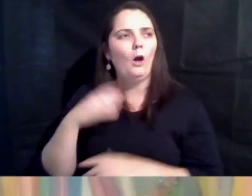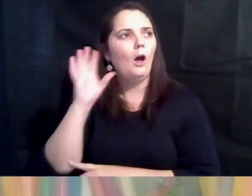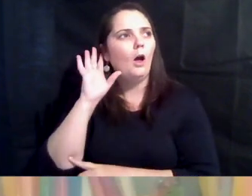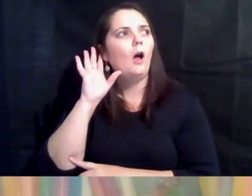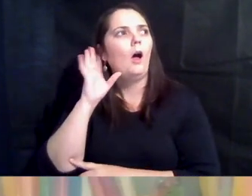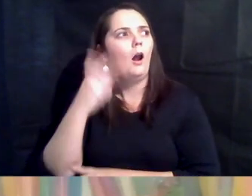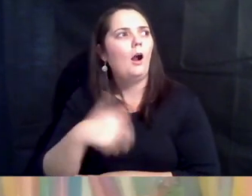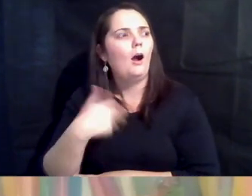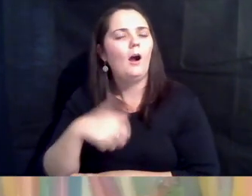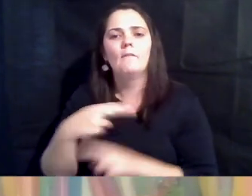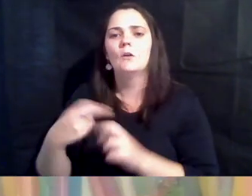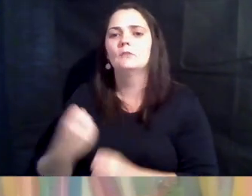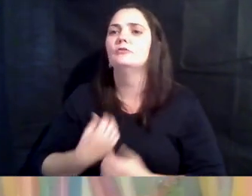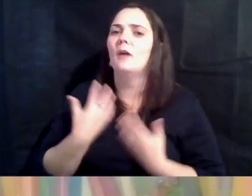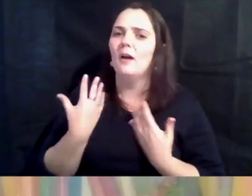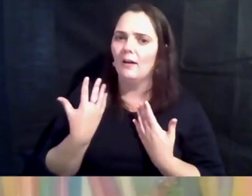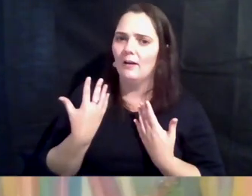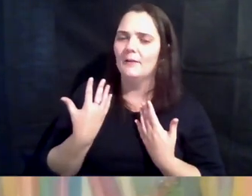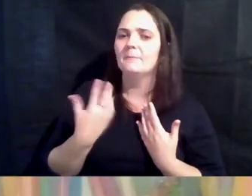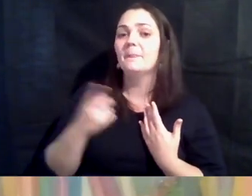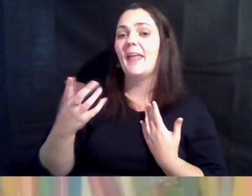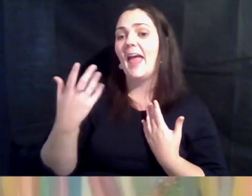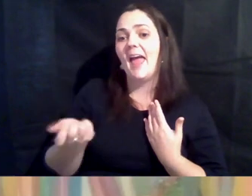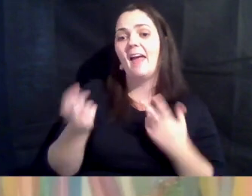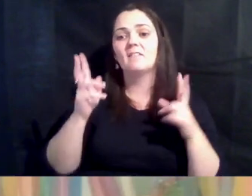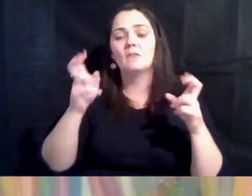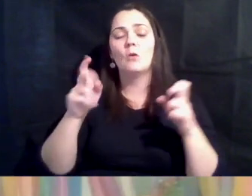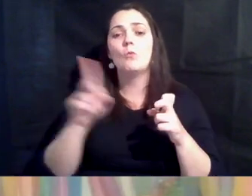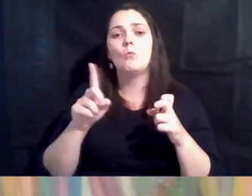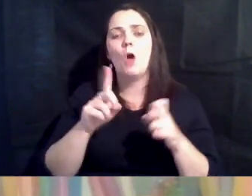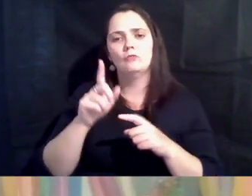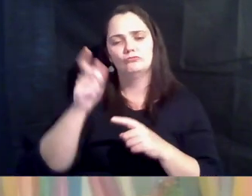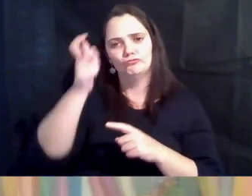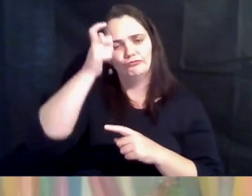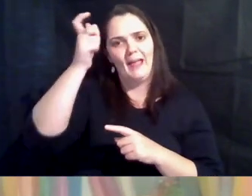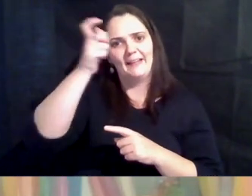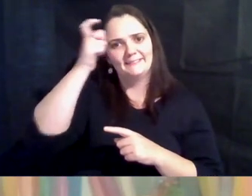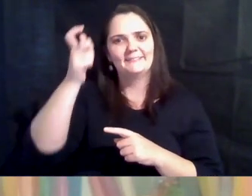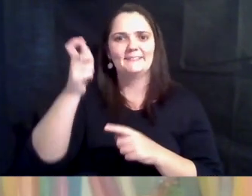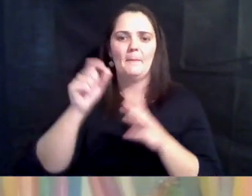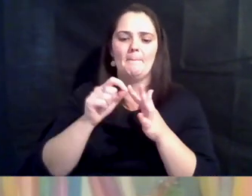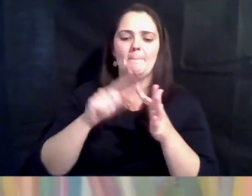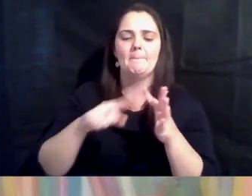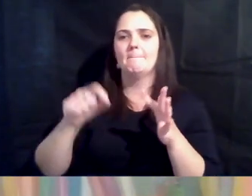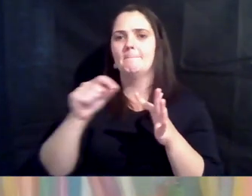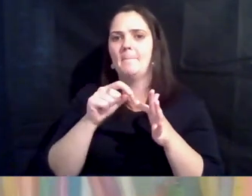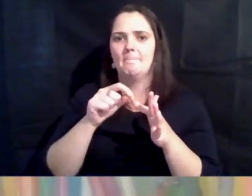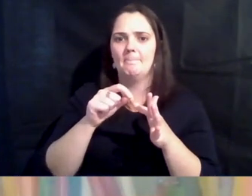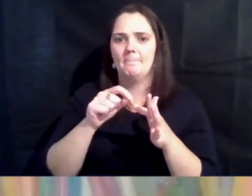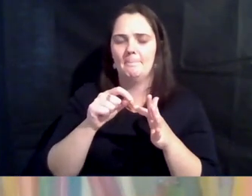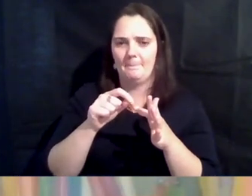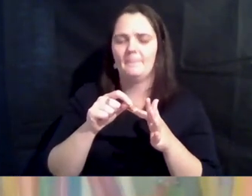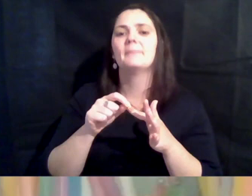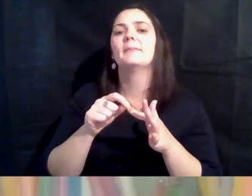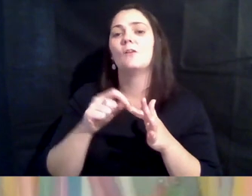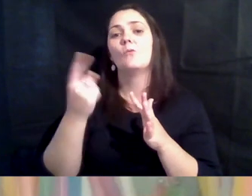inspired. One of my favorite ones is called Creative Pep. So if you're creative and you feel like you need a little like pep in your step,